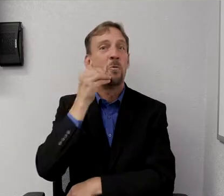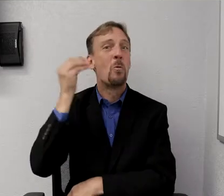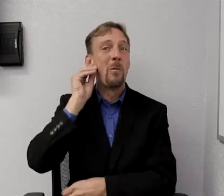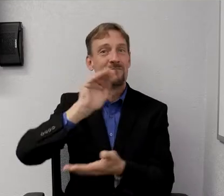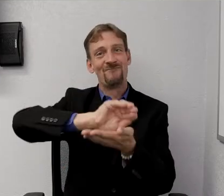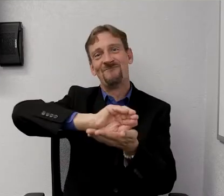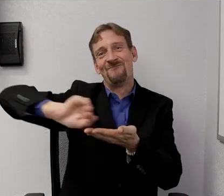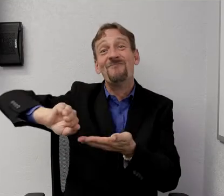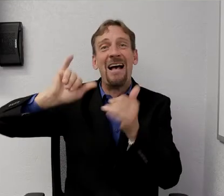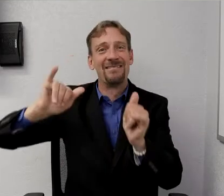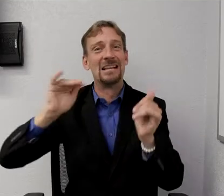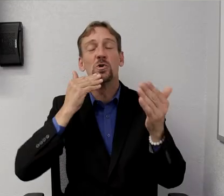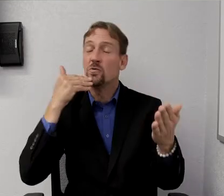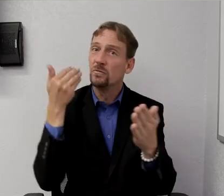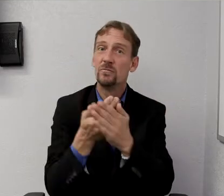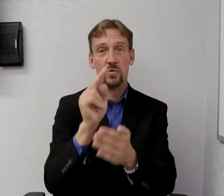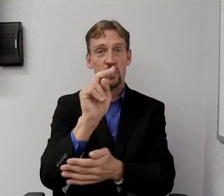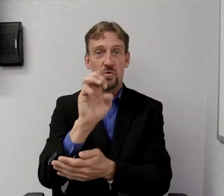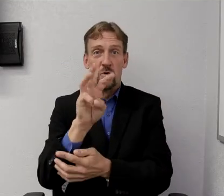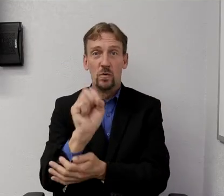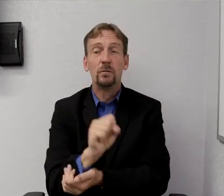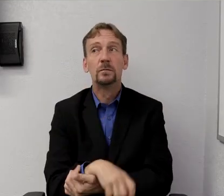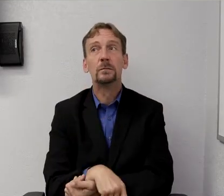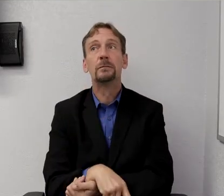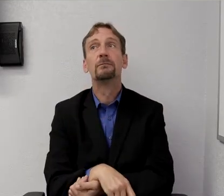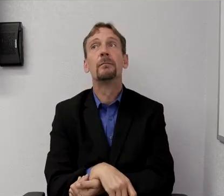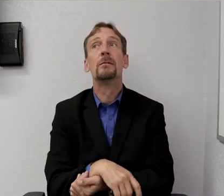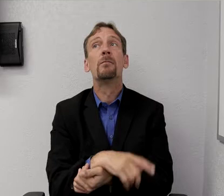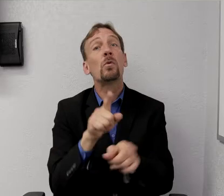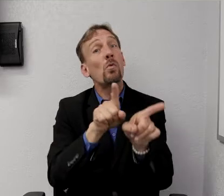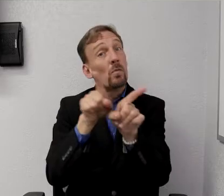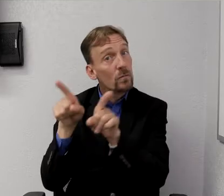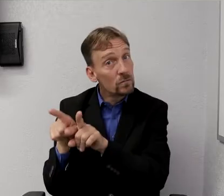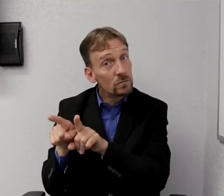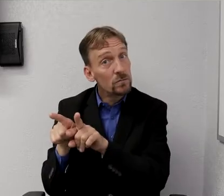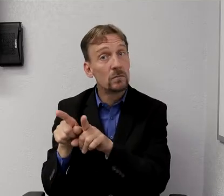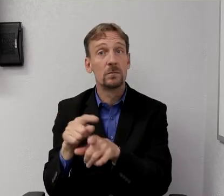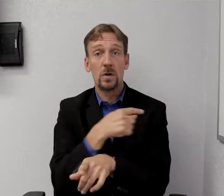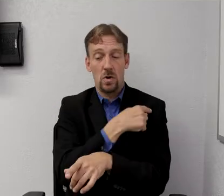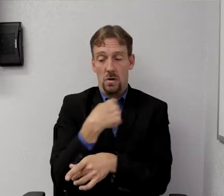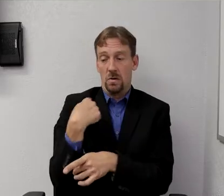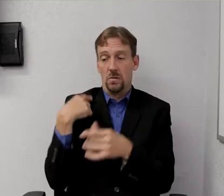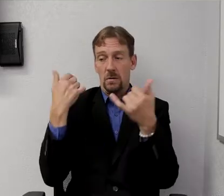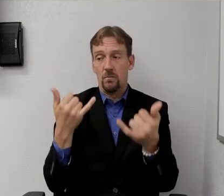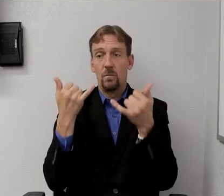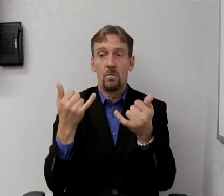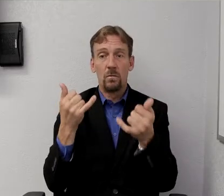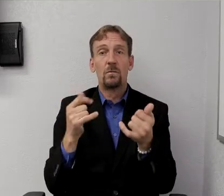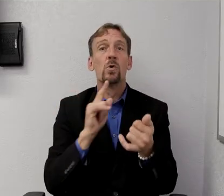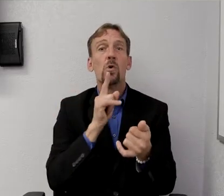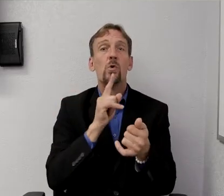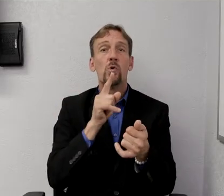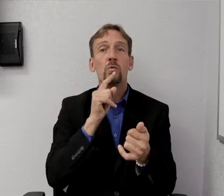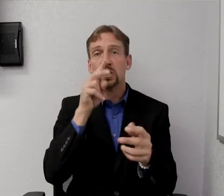very good news. We also obviously are keeping close